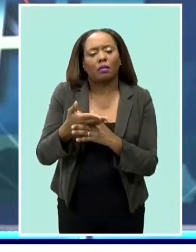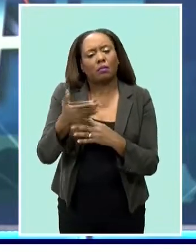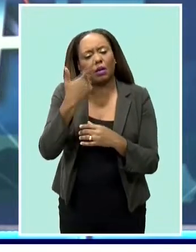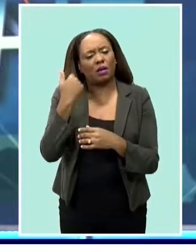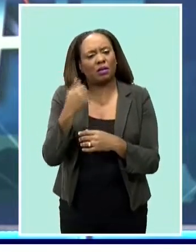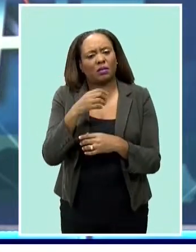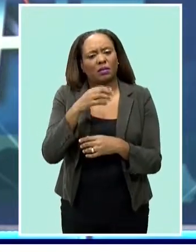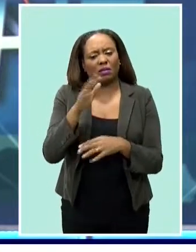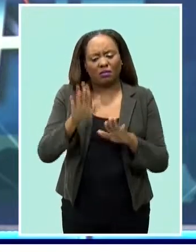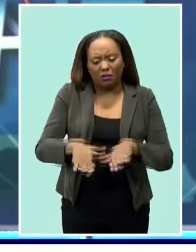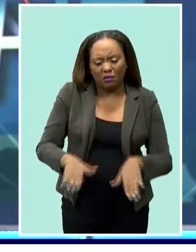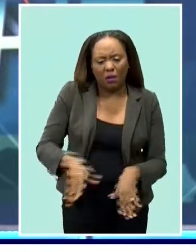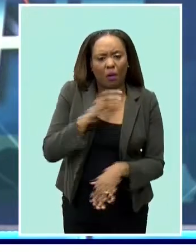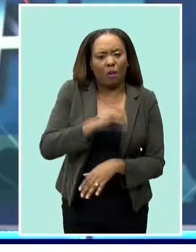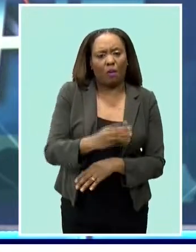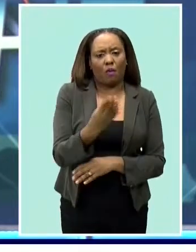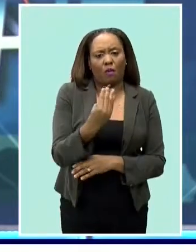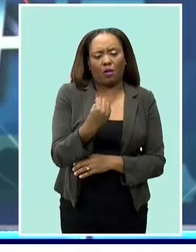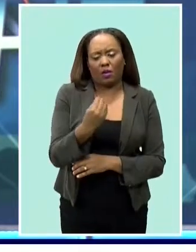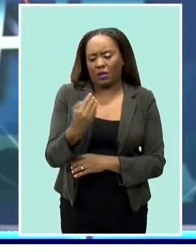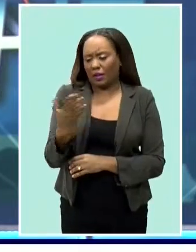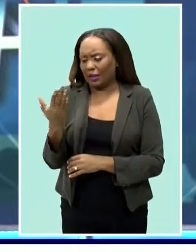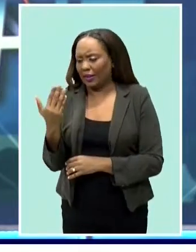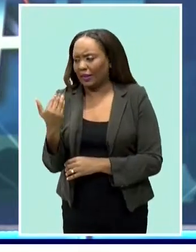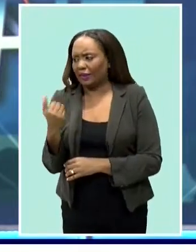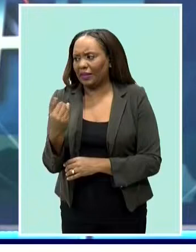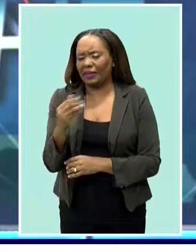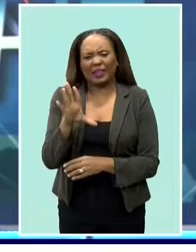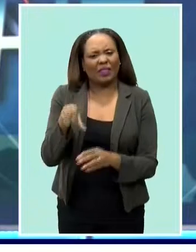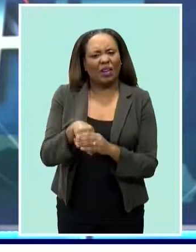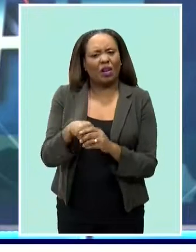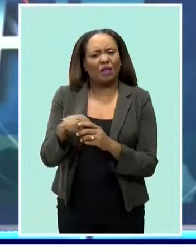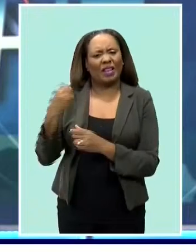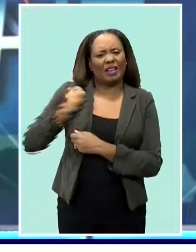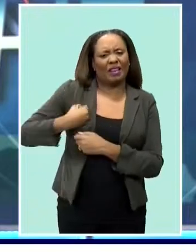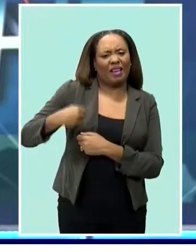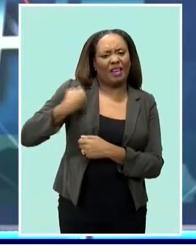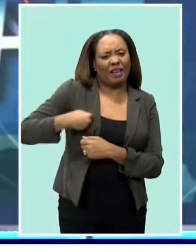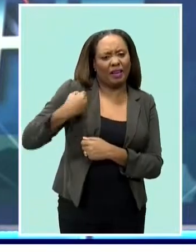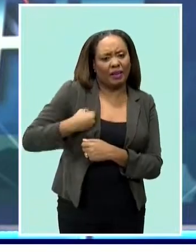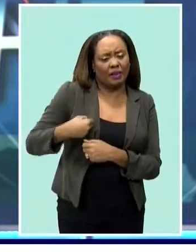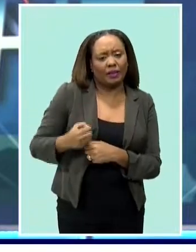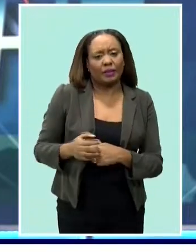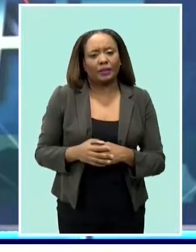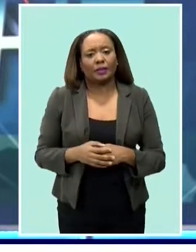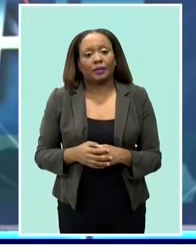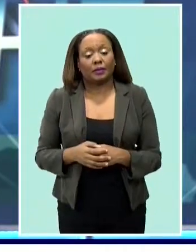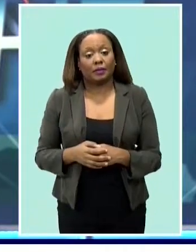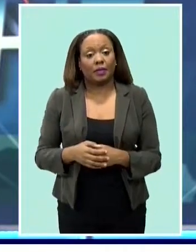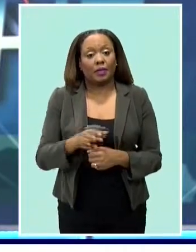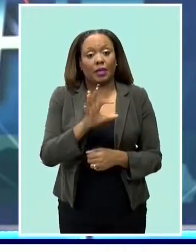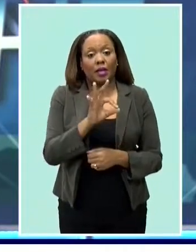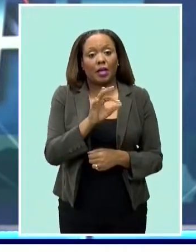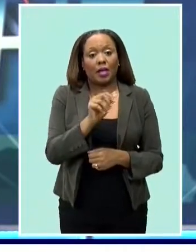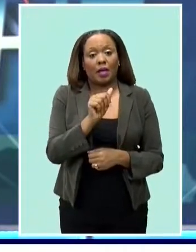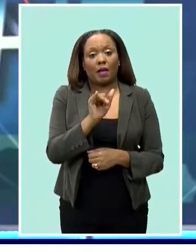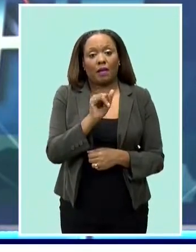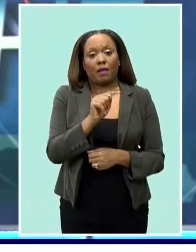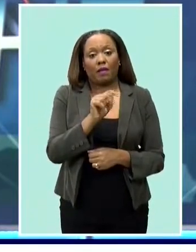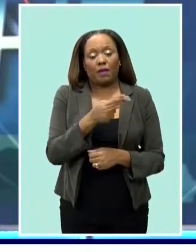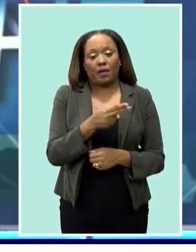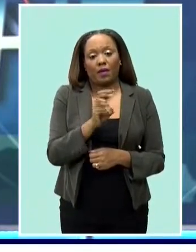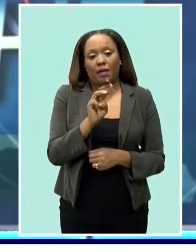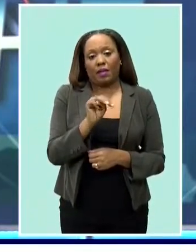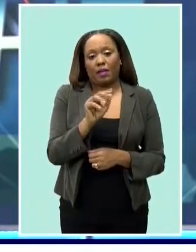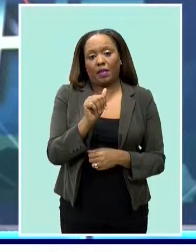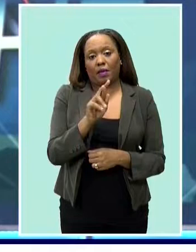gangs, drugs, and other deviant activity. Leading by example, the Faith Marshall Harris Sandy Lane Charitable Trust Helpline is organizing a camp